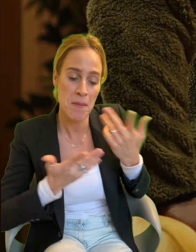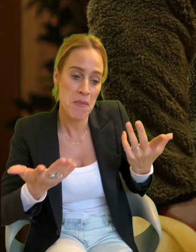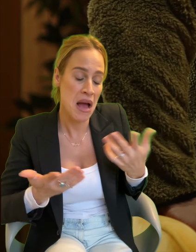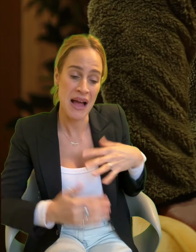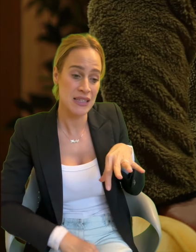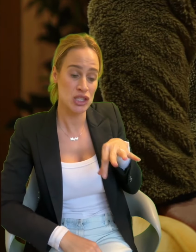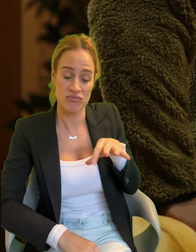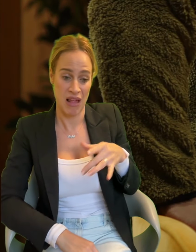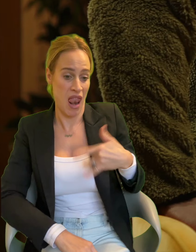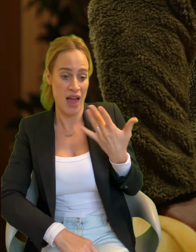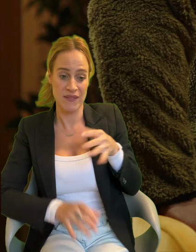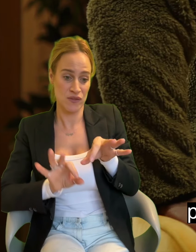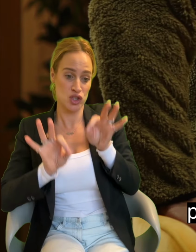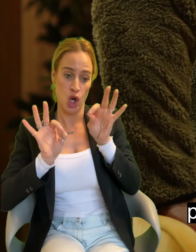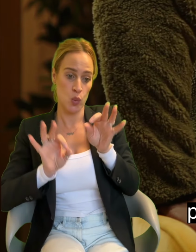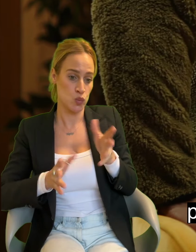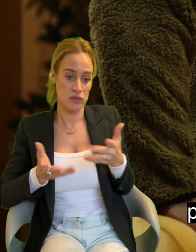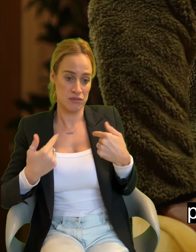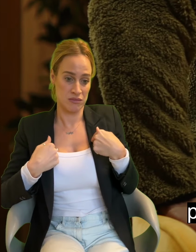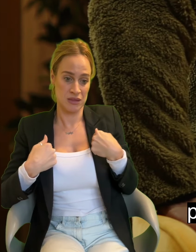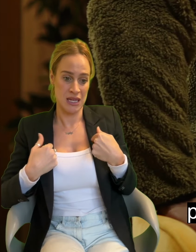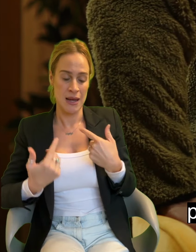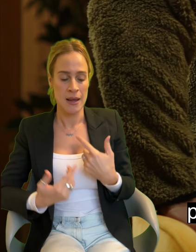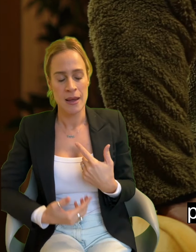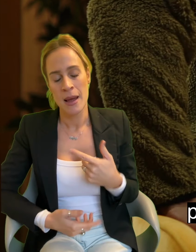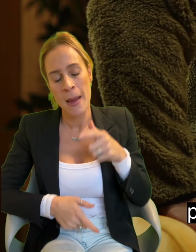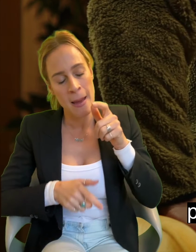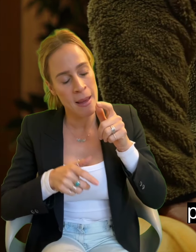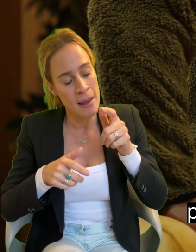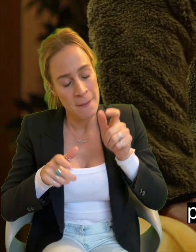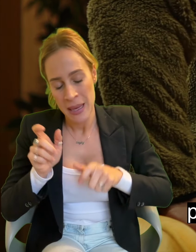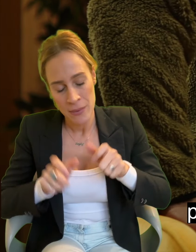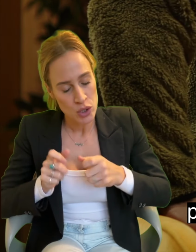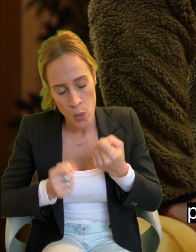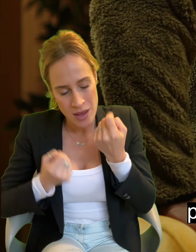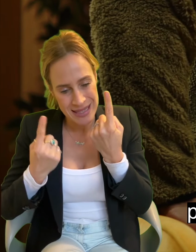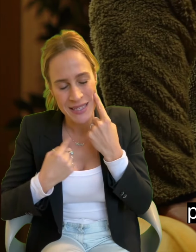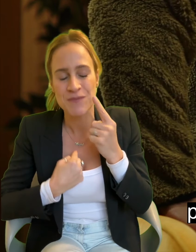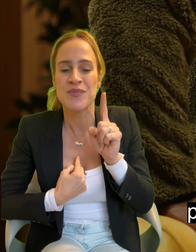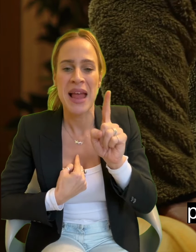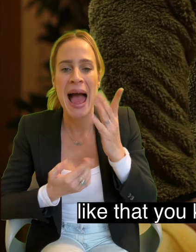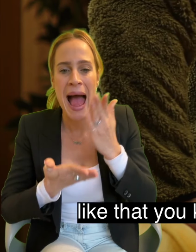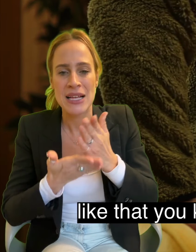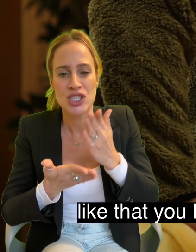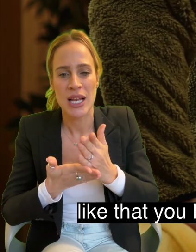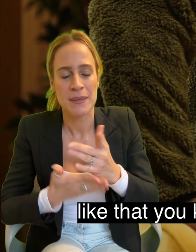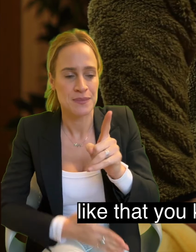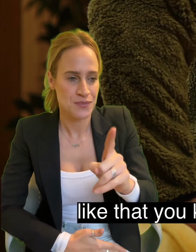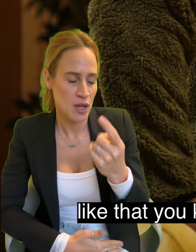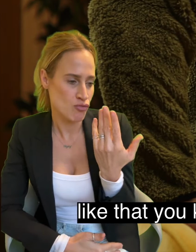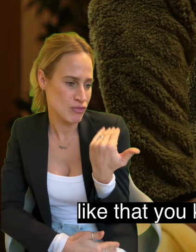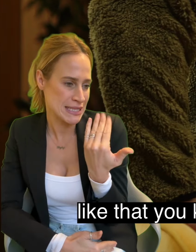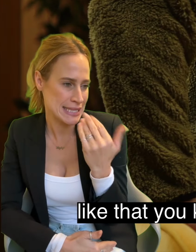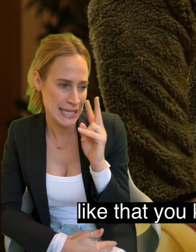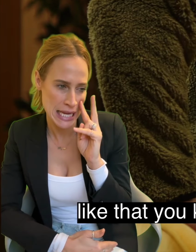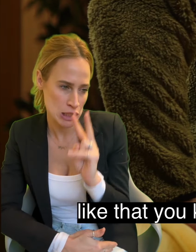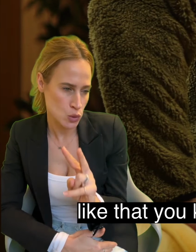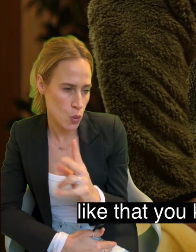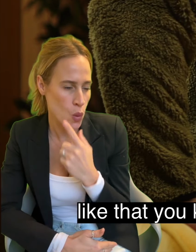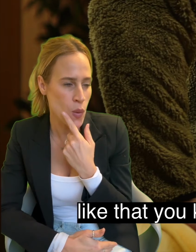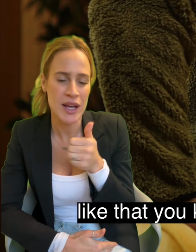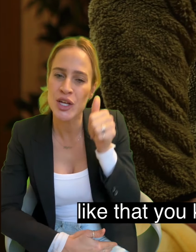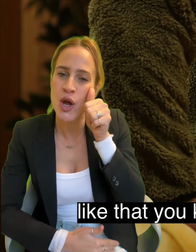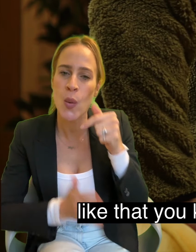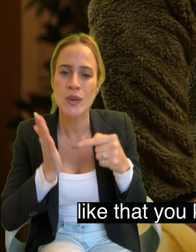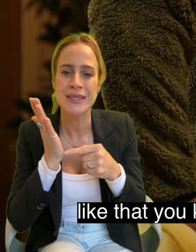And at the end of the day, what people will never understand is, I seen something recently like that. You know, like Tyson